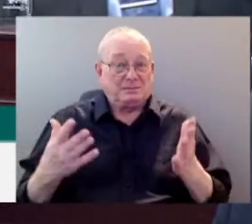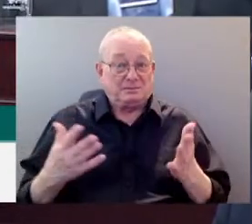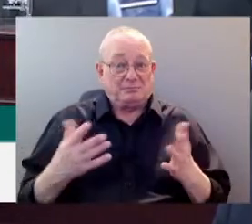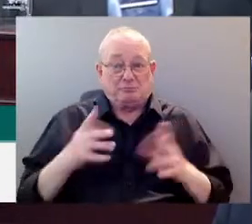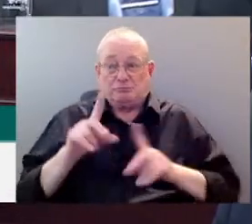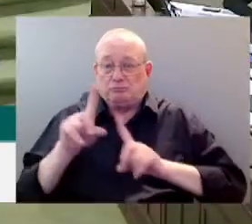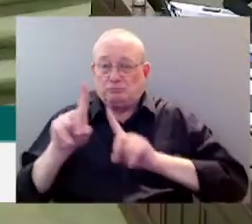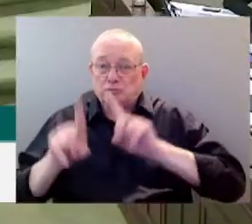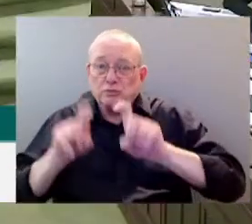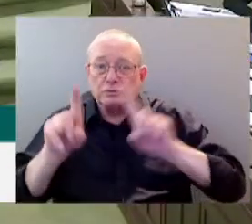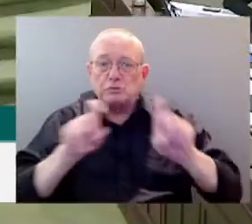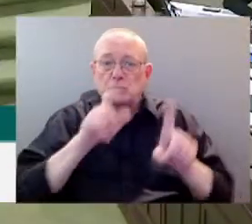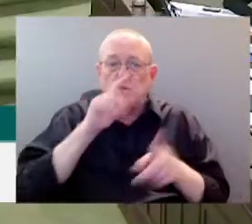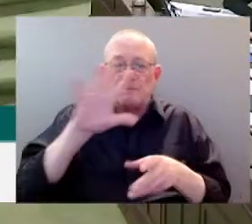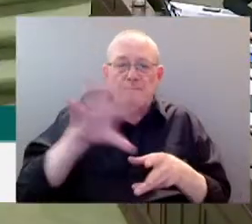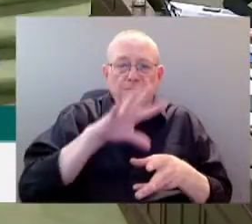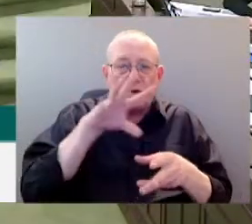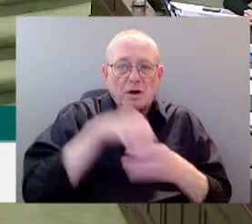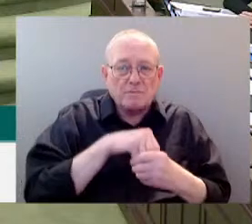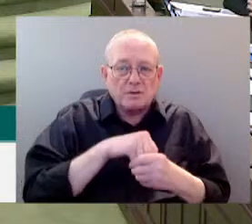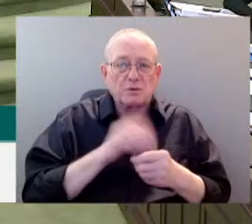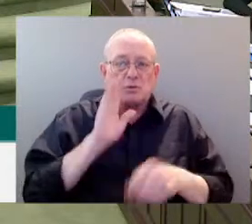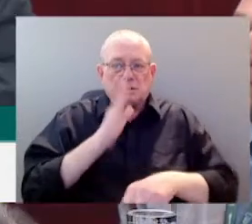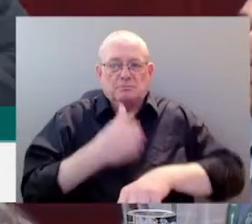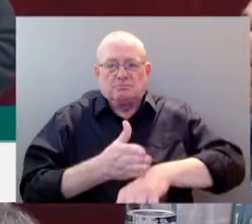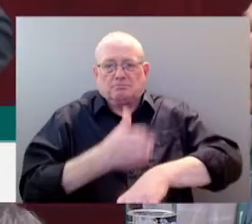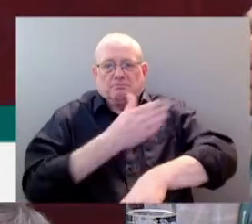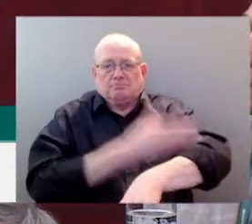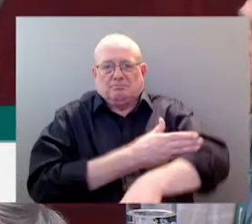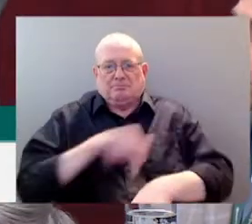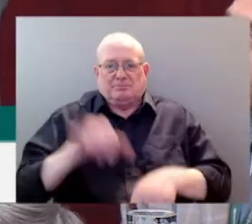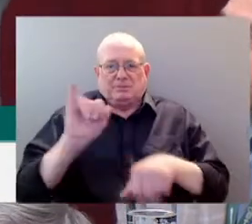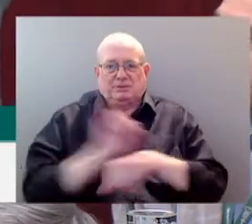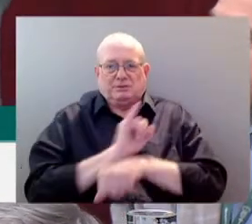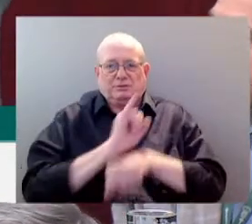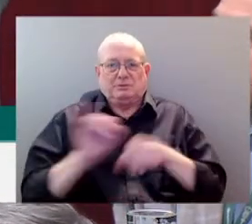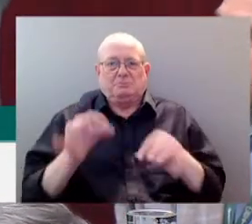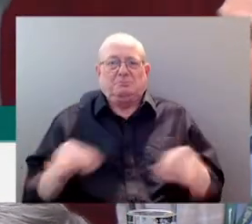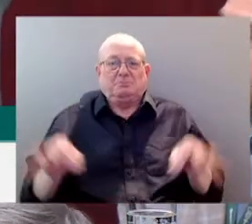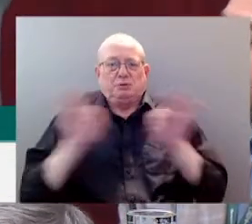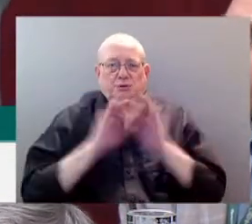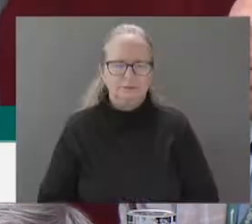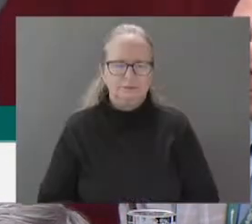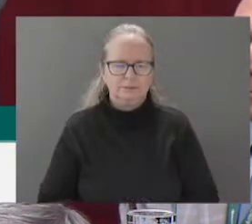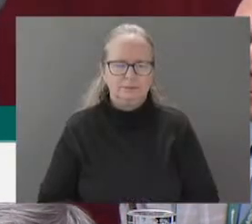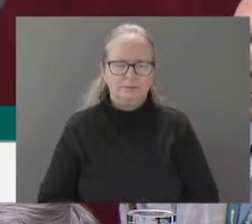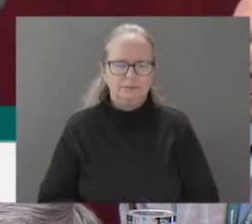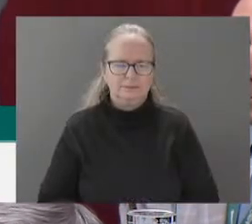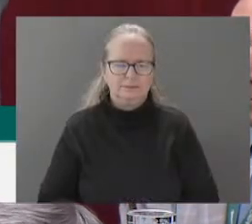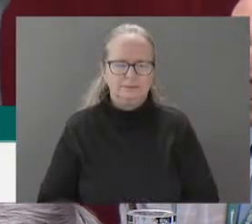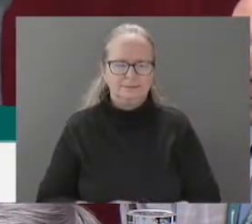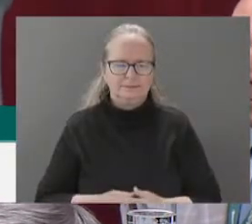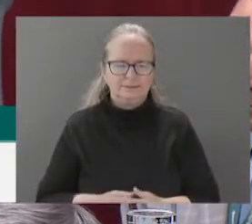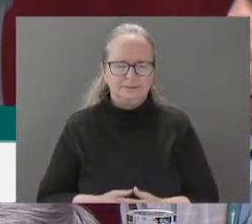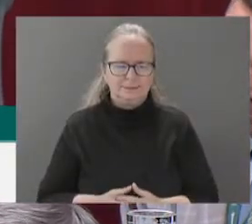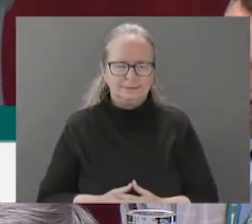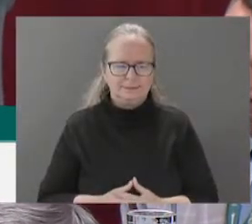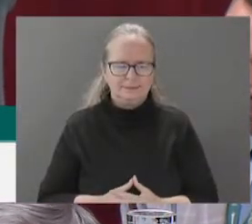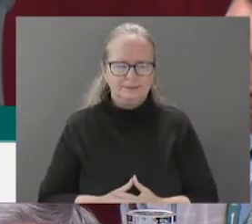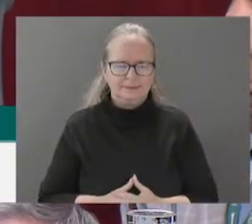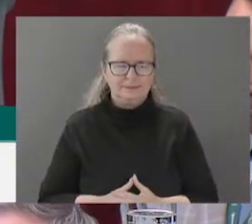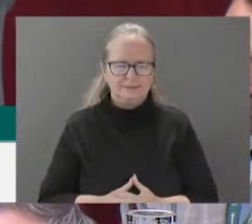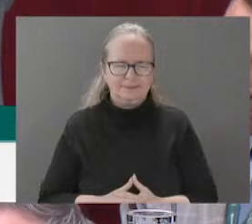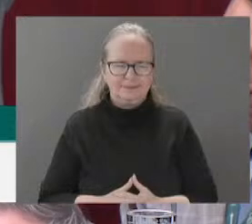Alberta The Honorable member for Calgary Fish Creek thank you Mr Speaker given the pivotal role of the alerta advantage immigration